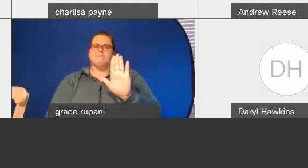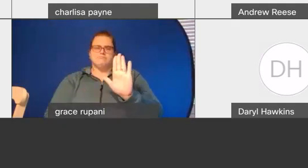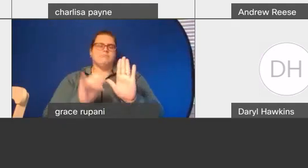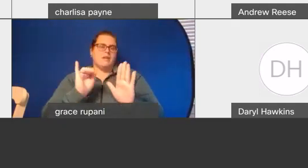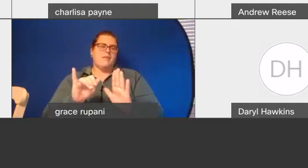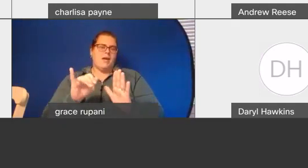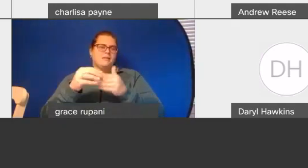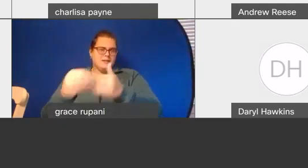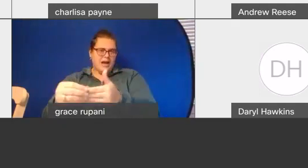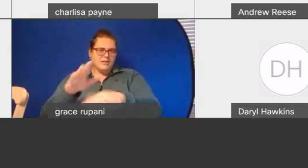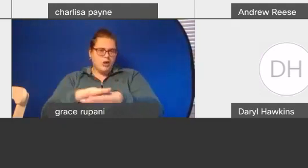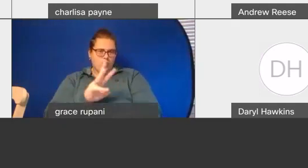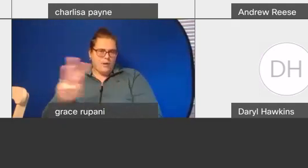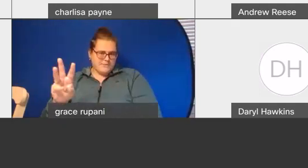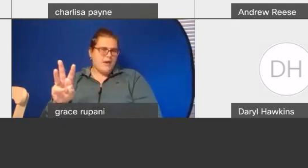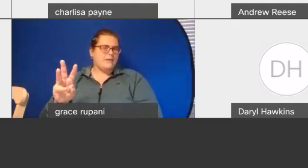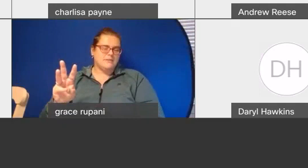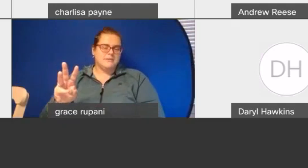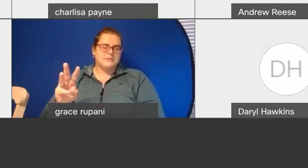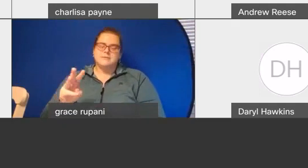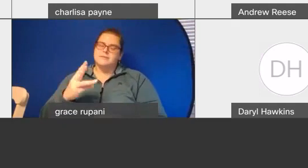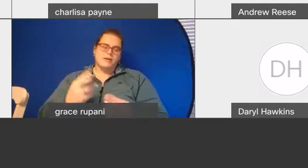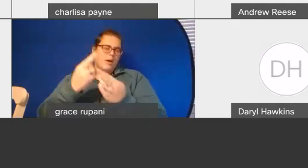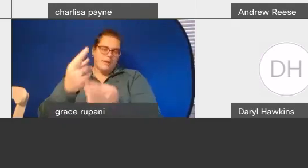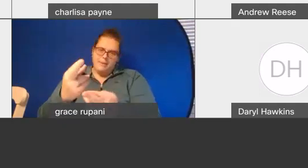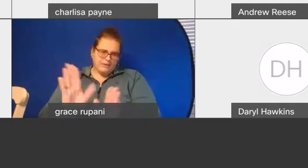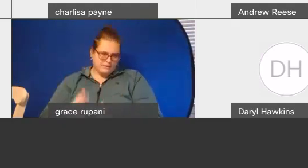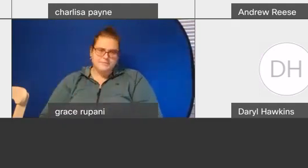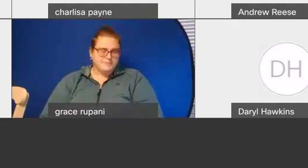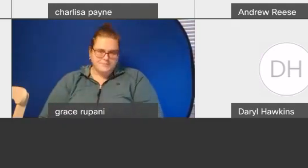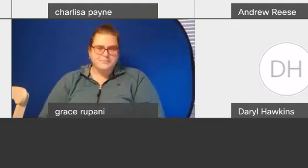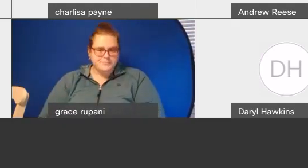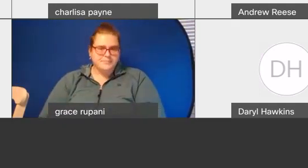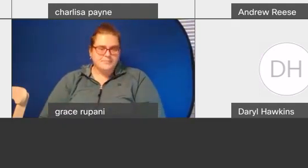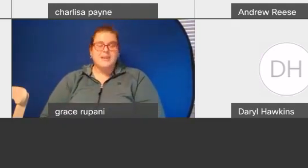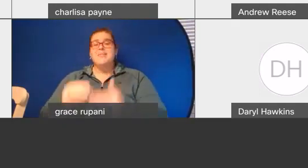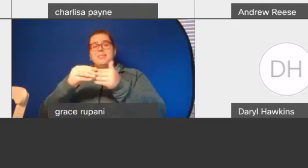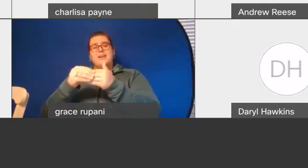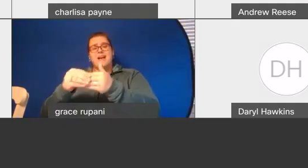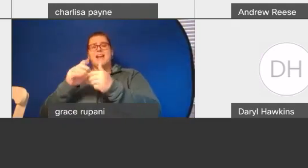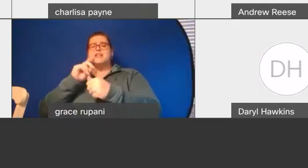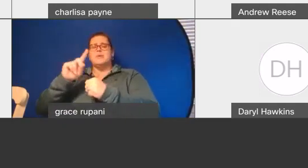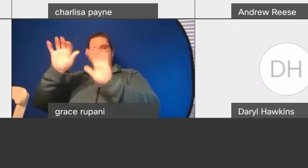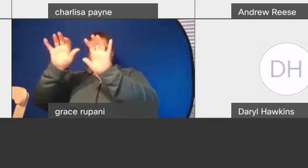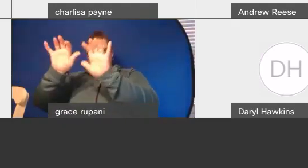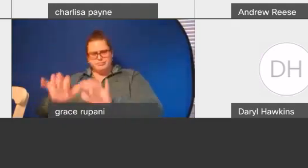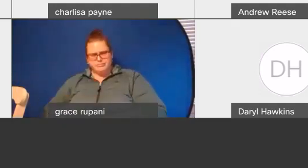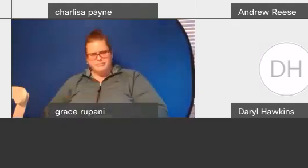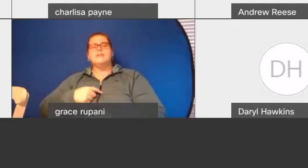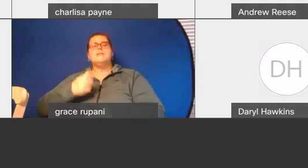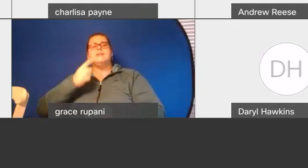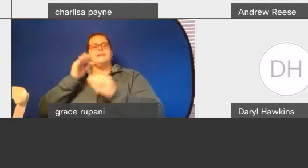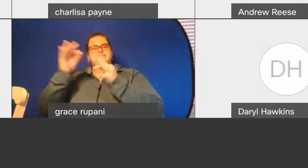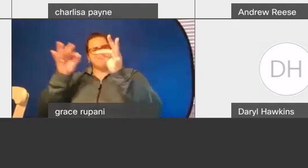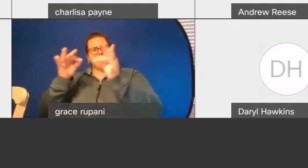And it really spells out, it is more a best practice guide than specific